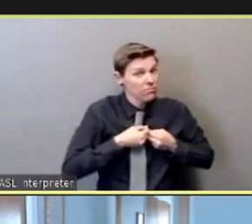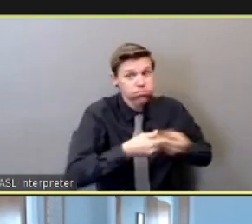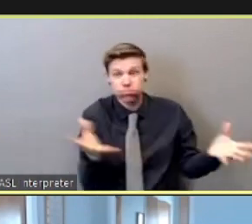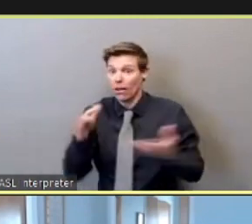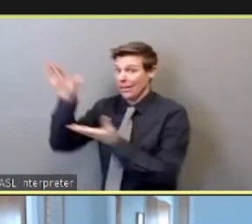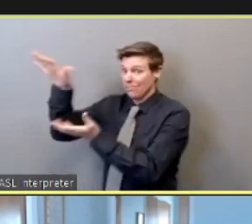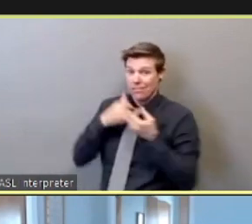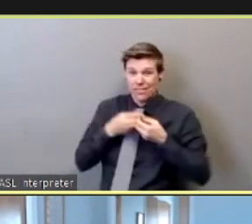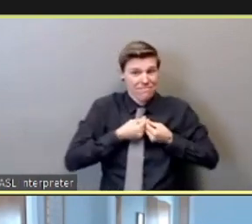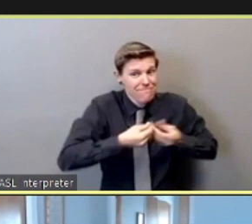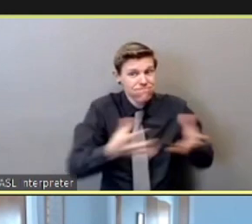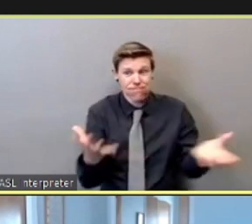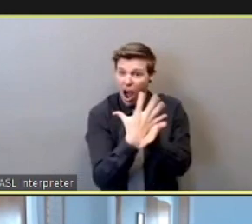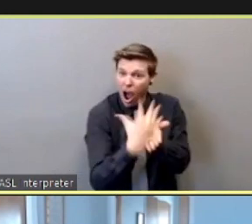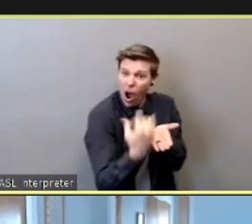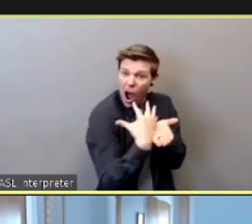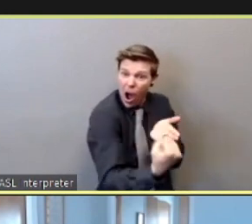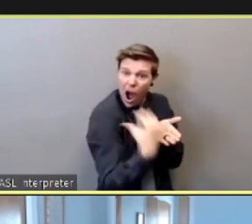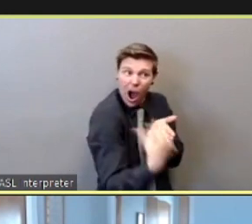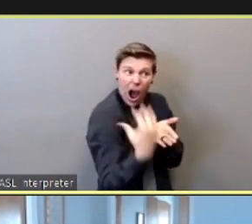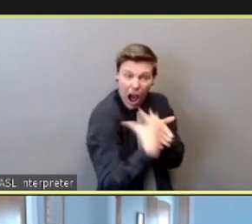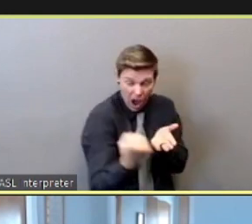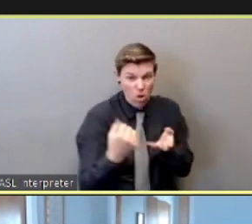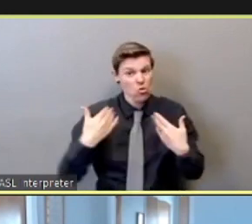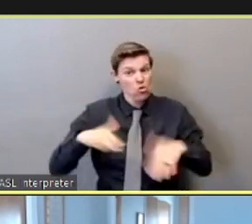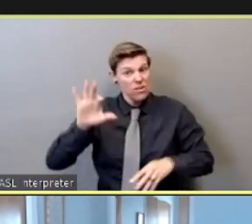country. Next slide.